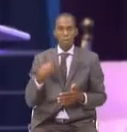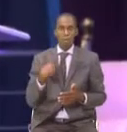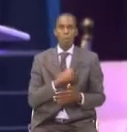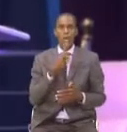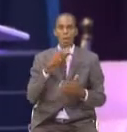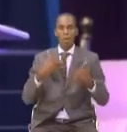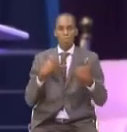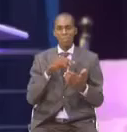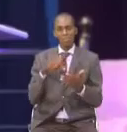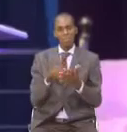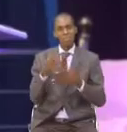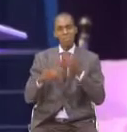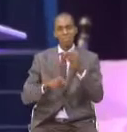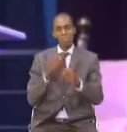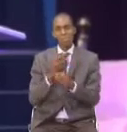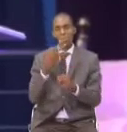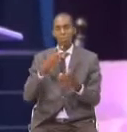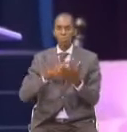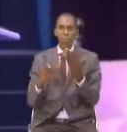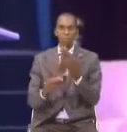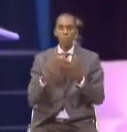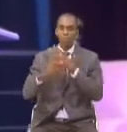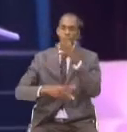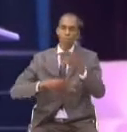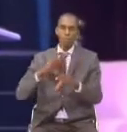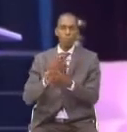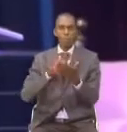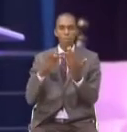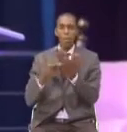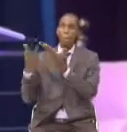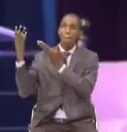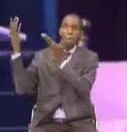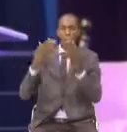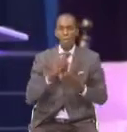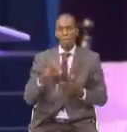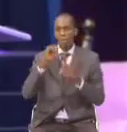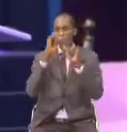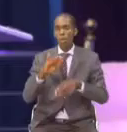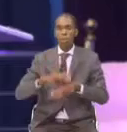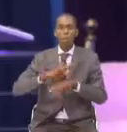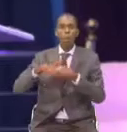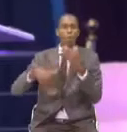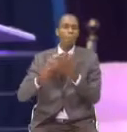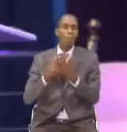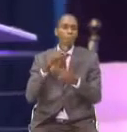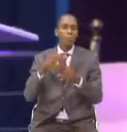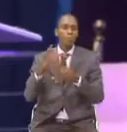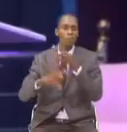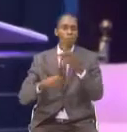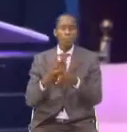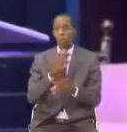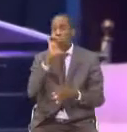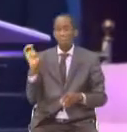kind of crusade, a global crusade, bringing blessing upon all the nations of the world. And whichever